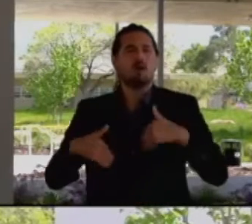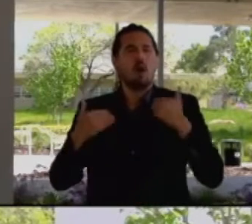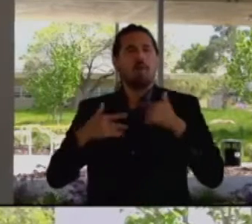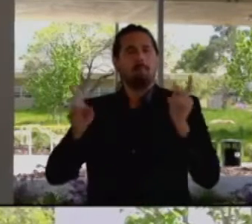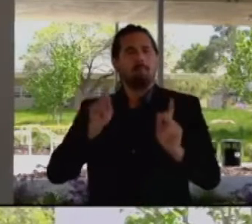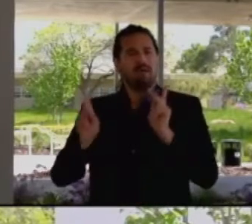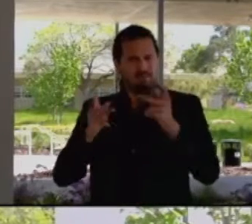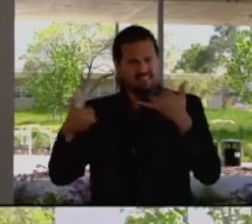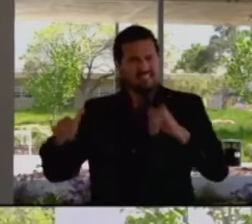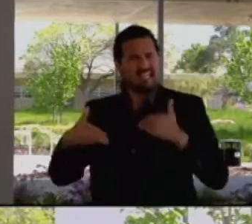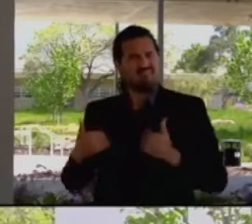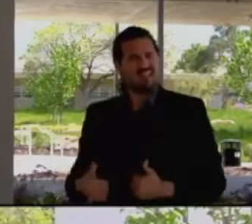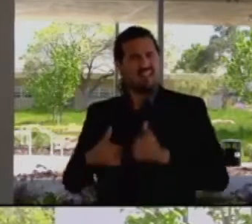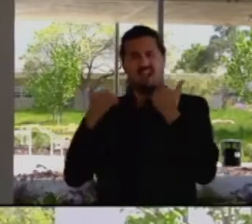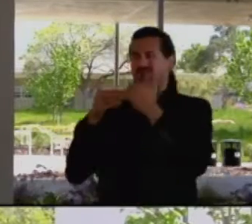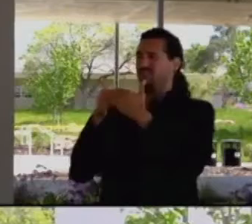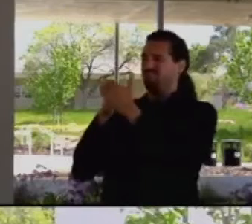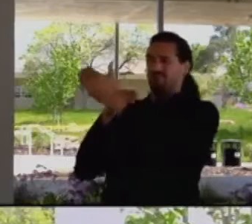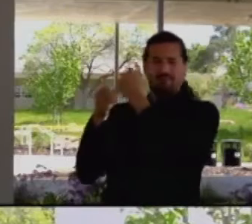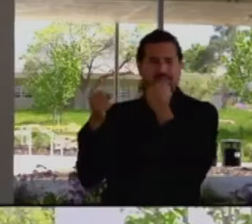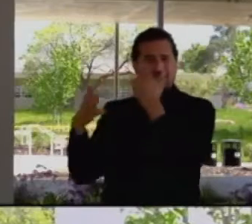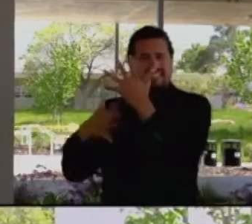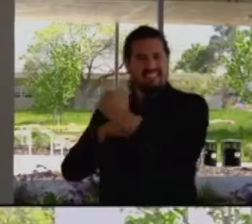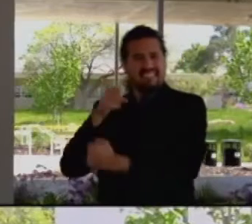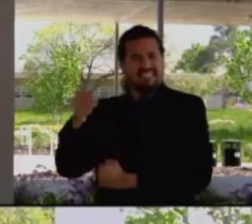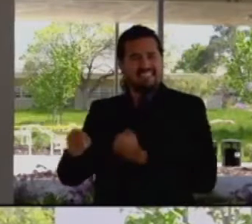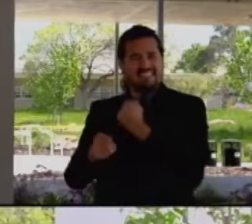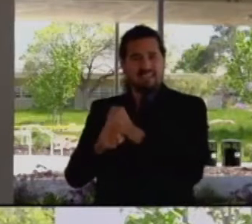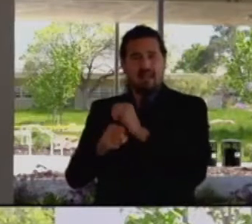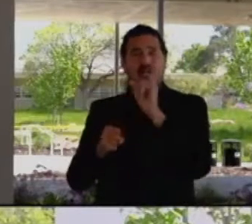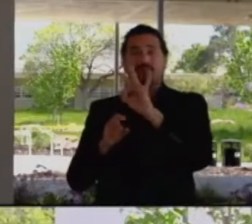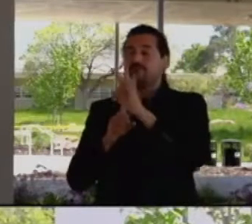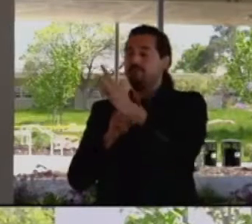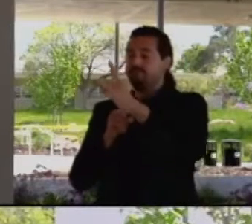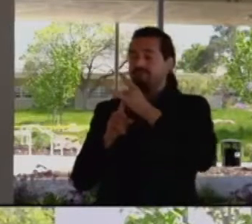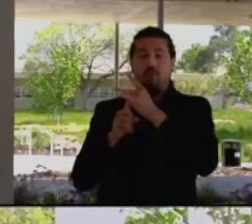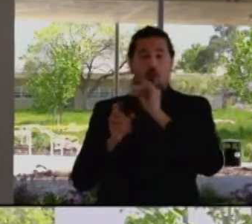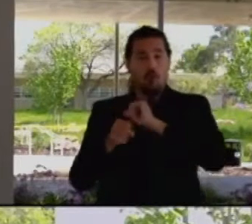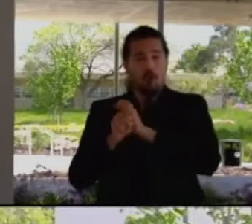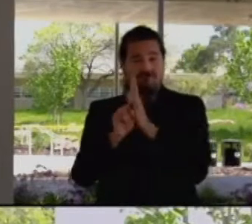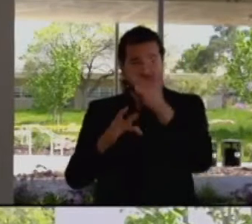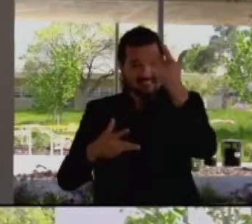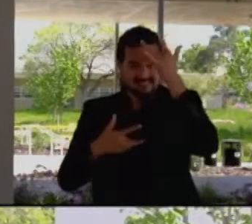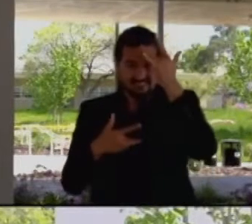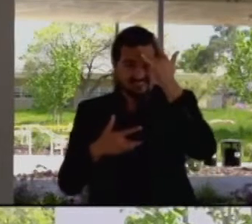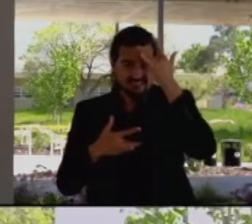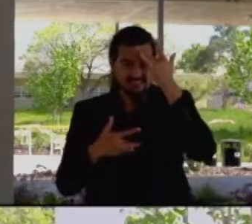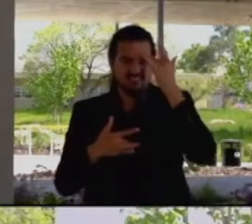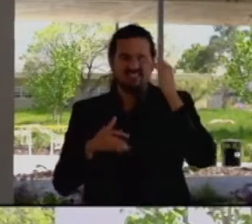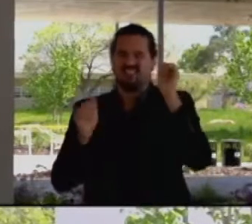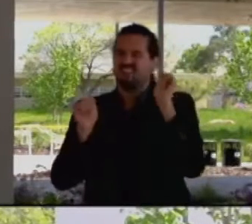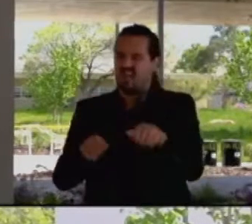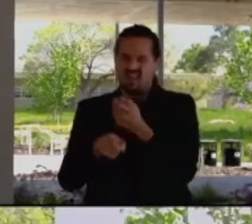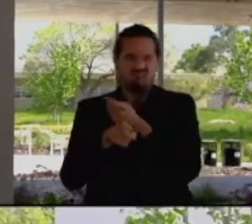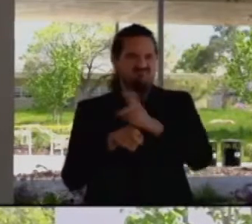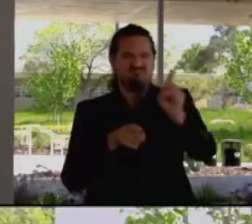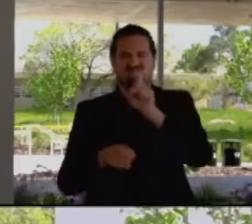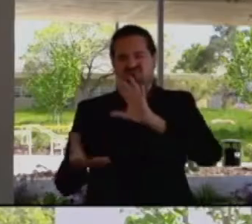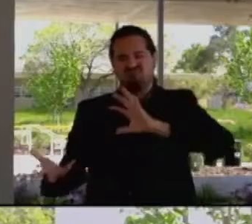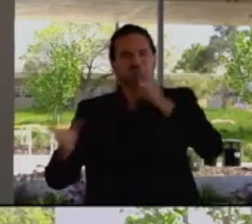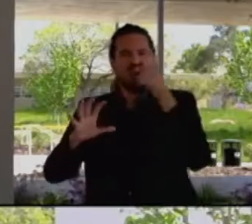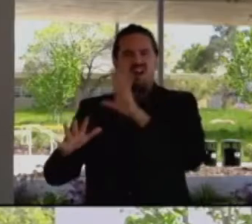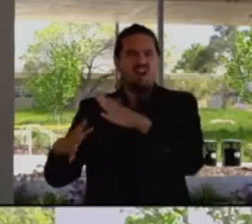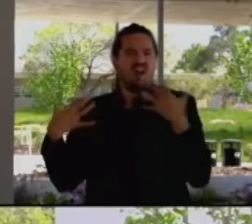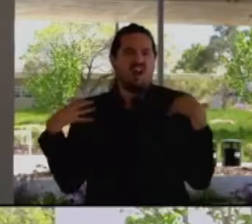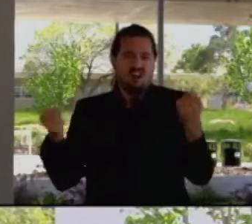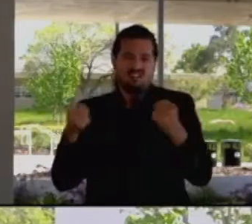of opportunities at our vaccine sites to either make an appointment or to just walk in. Just drop in. You